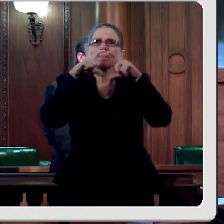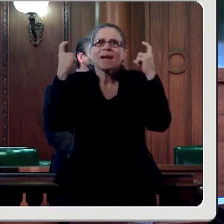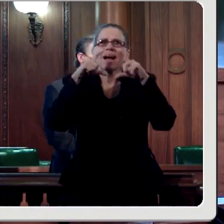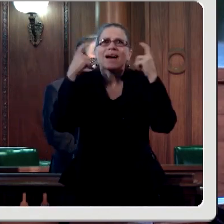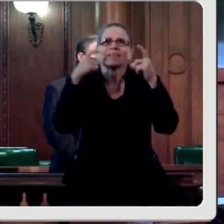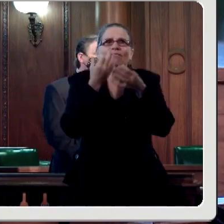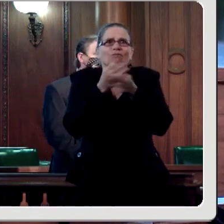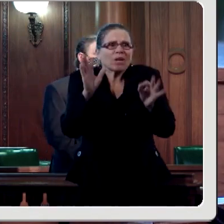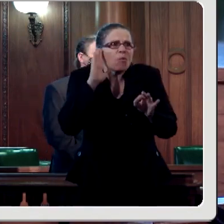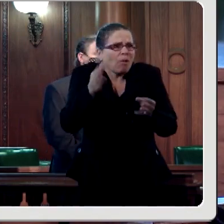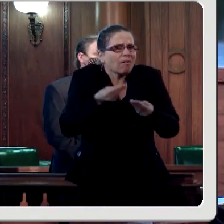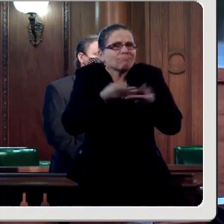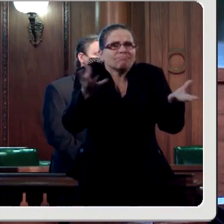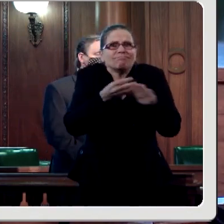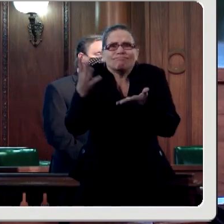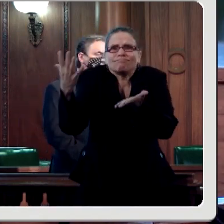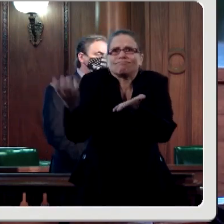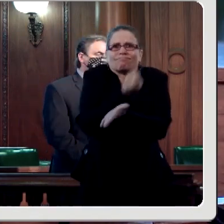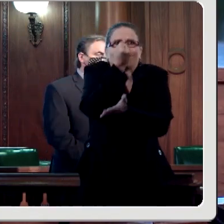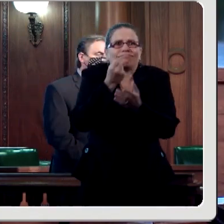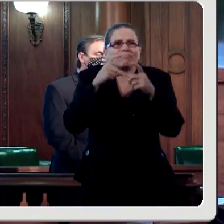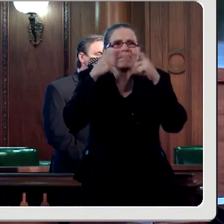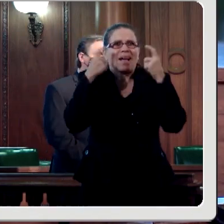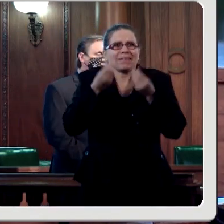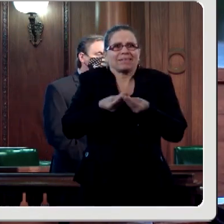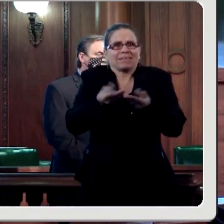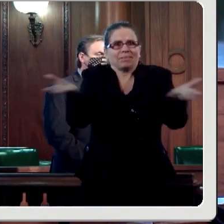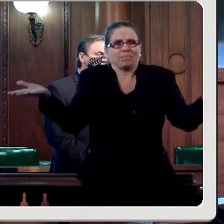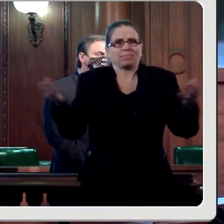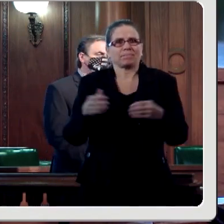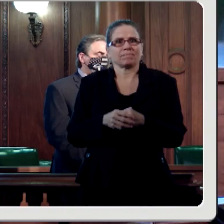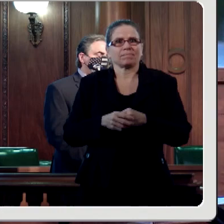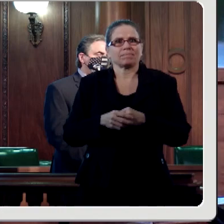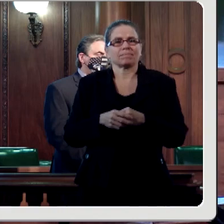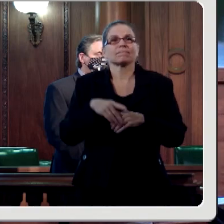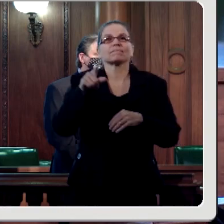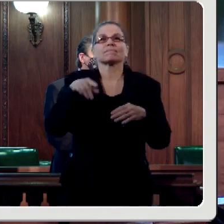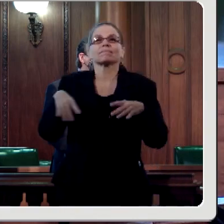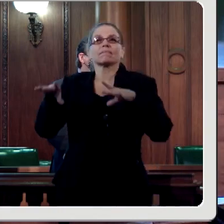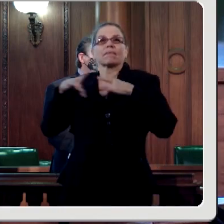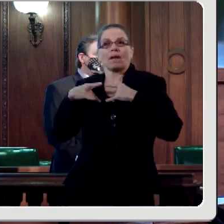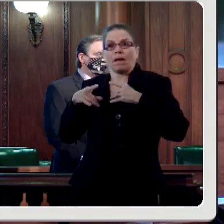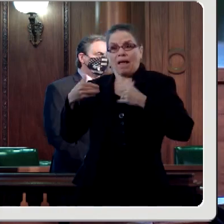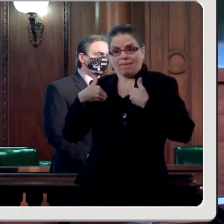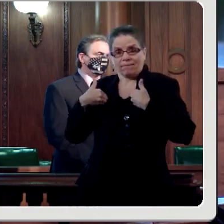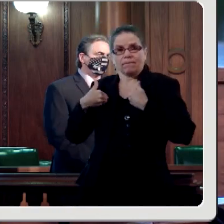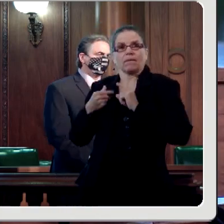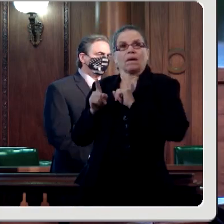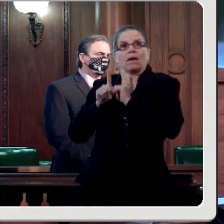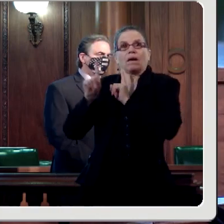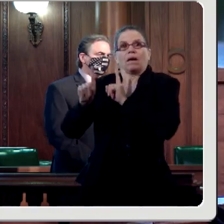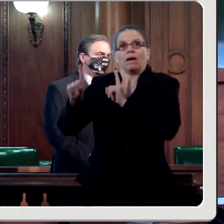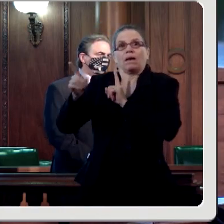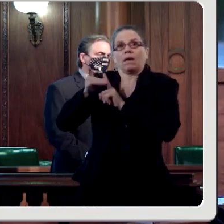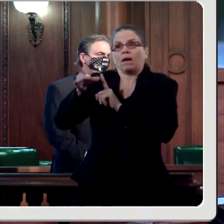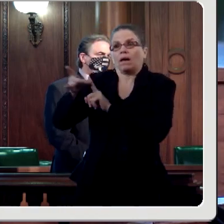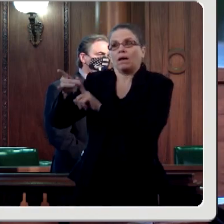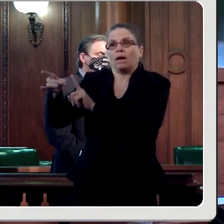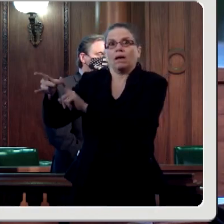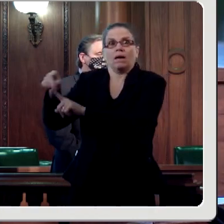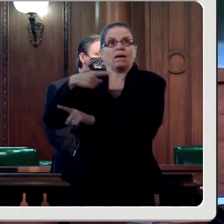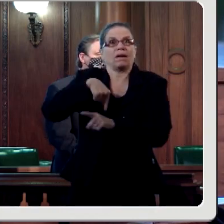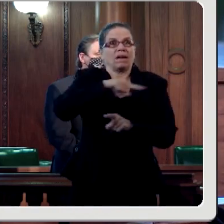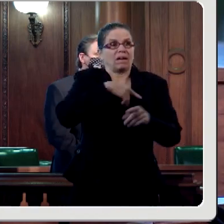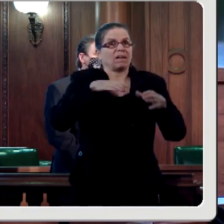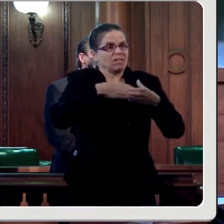Contact tracing, we continue to do contact tracing. Again, if you are reached out to from one of